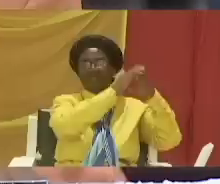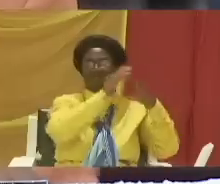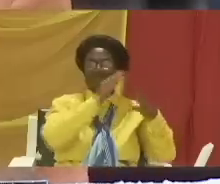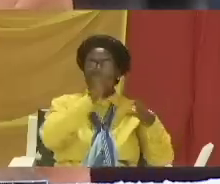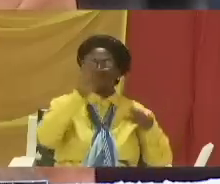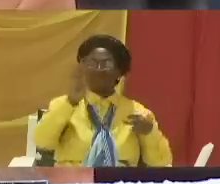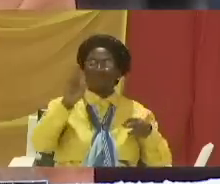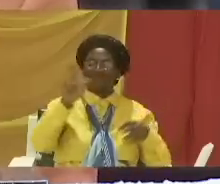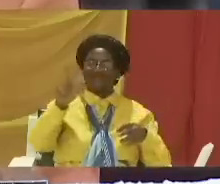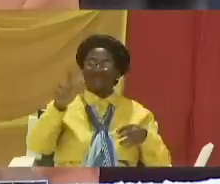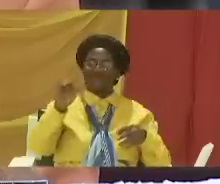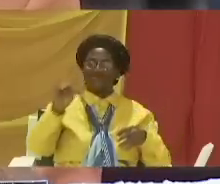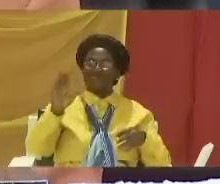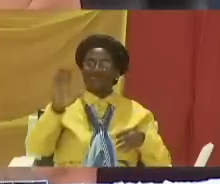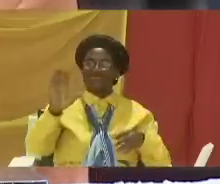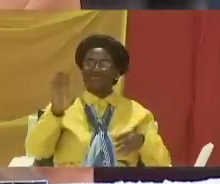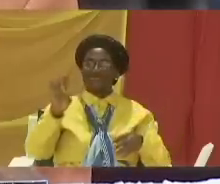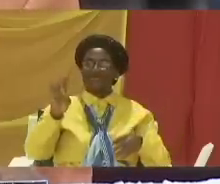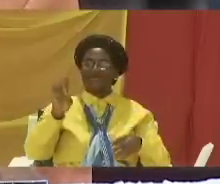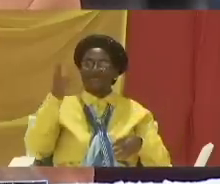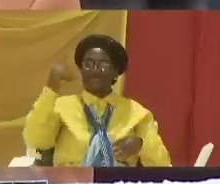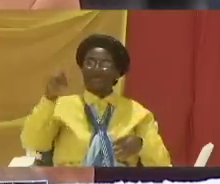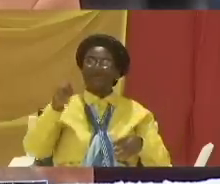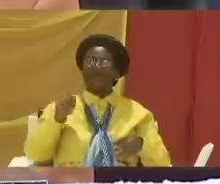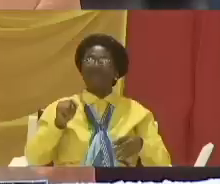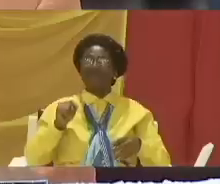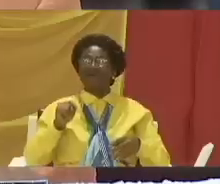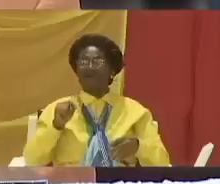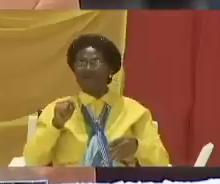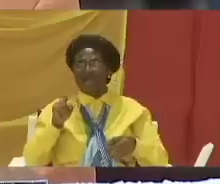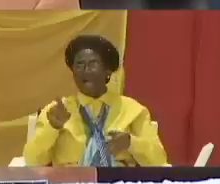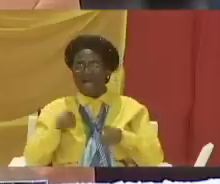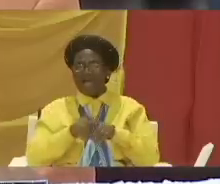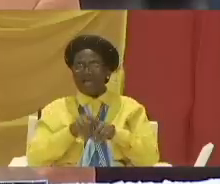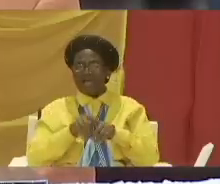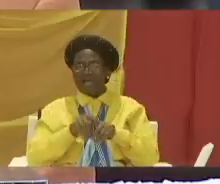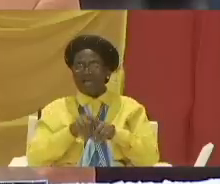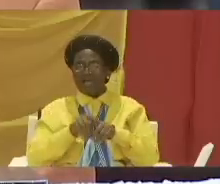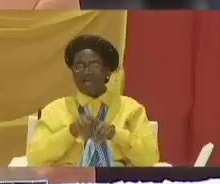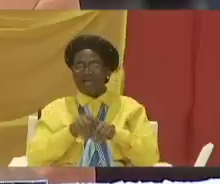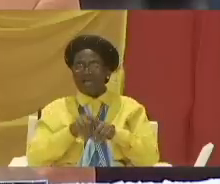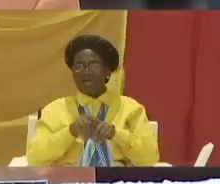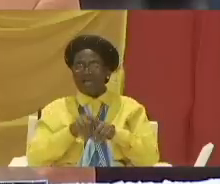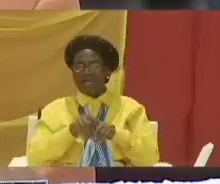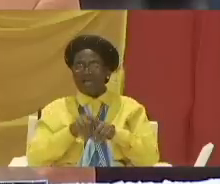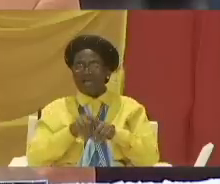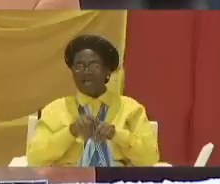The moment the devil hears God say, "Abraham,